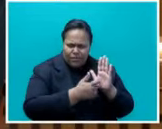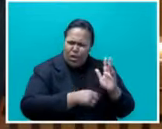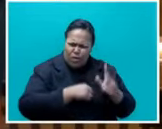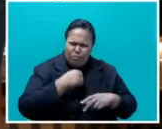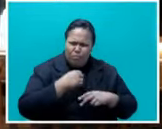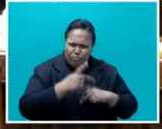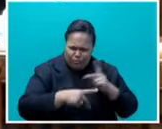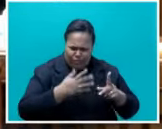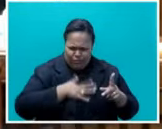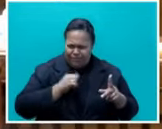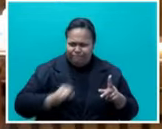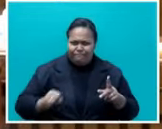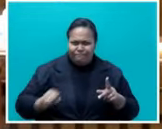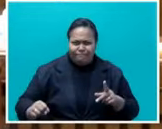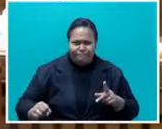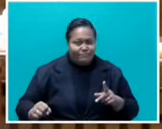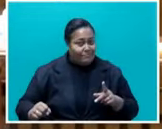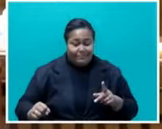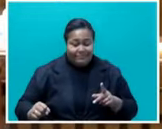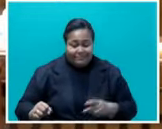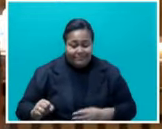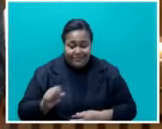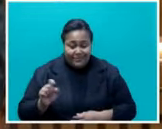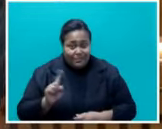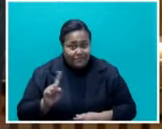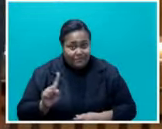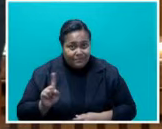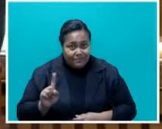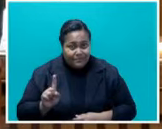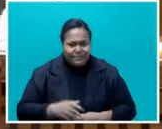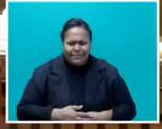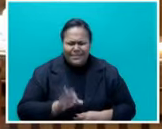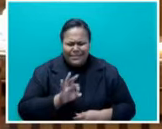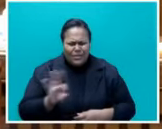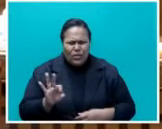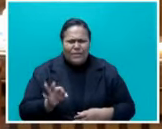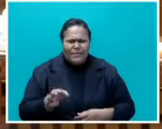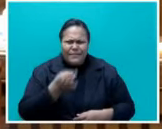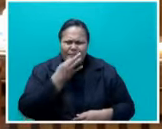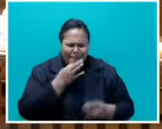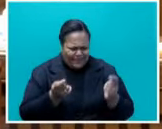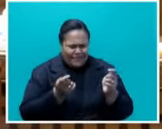here. And this is not a simple amendment.